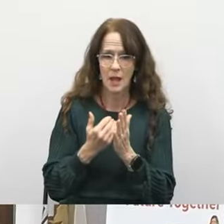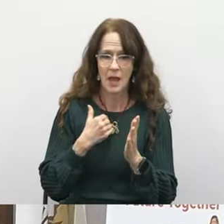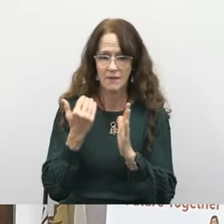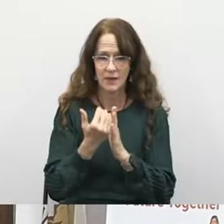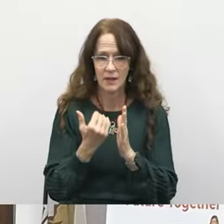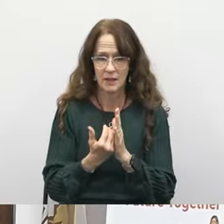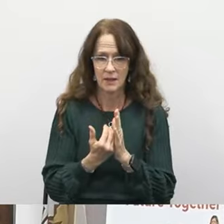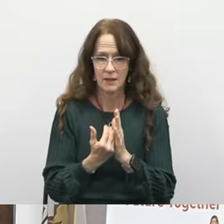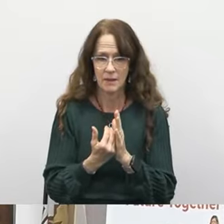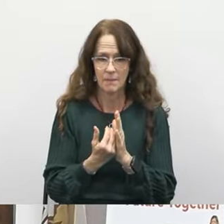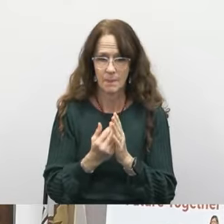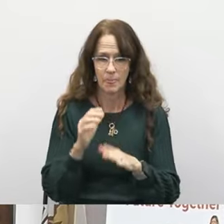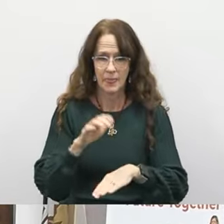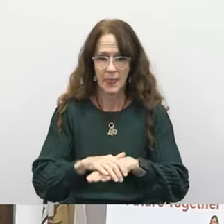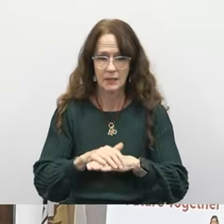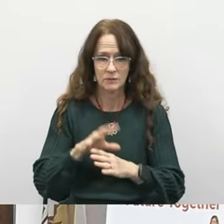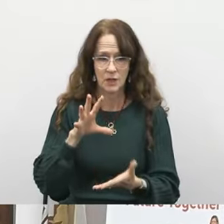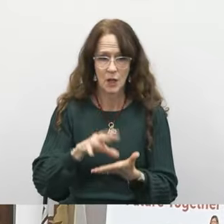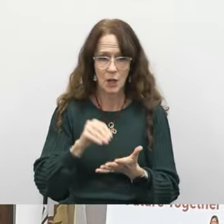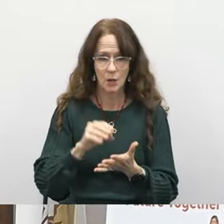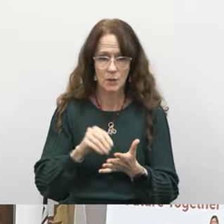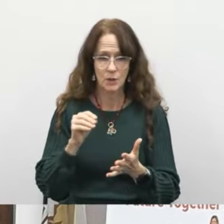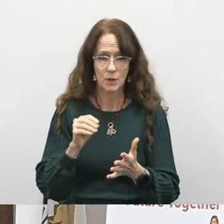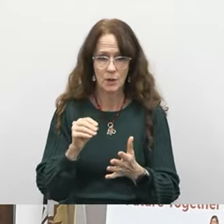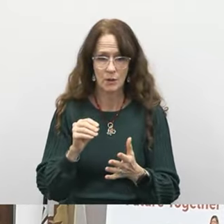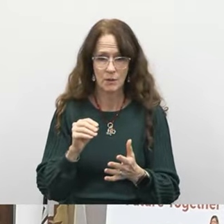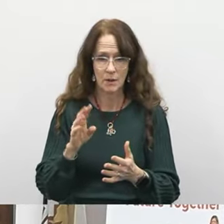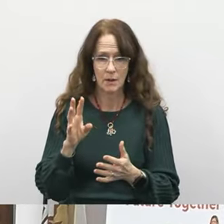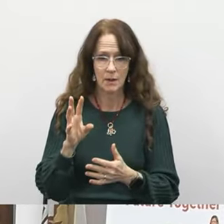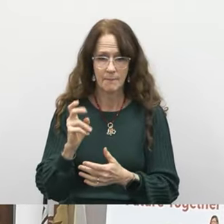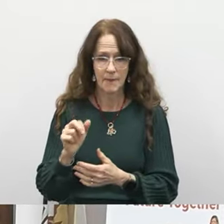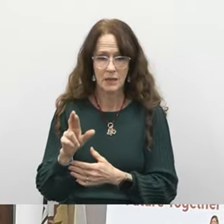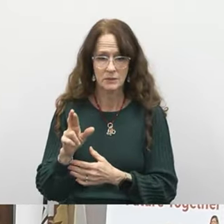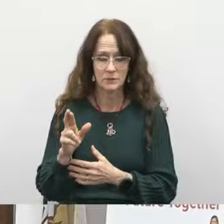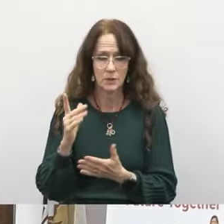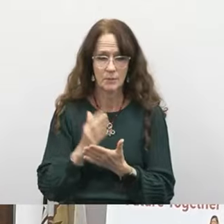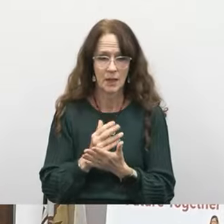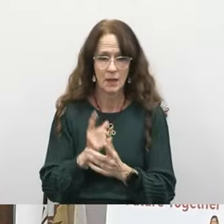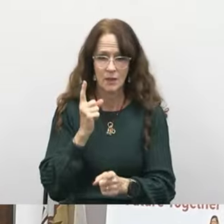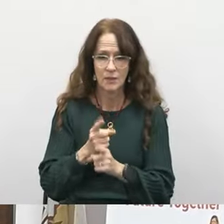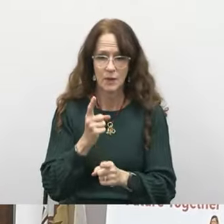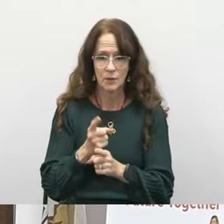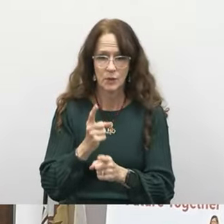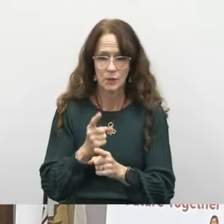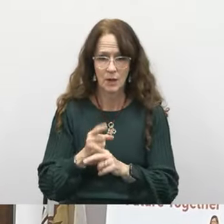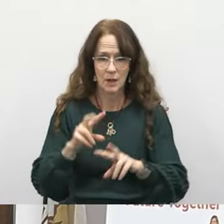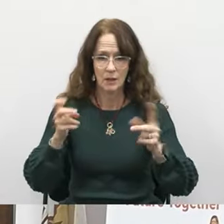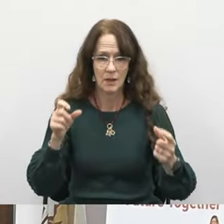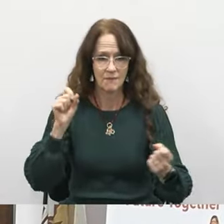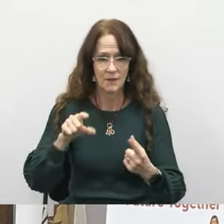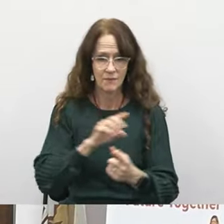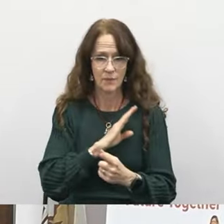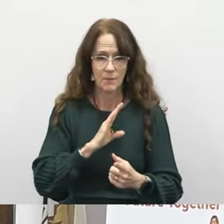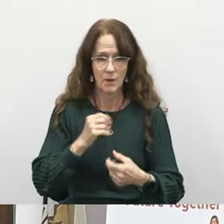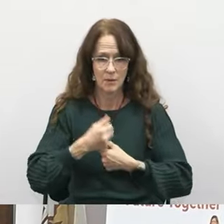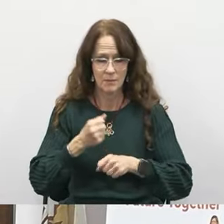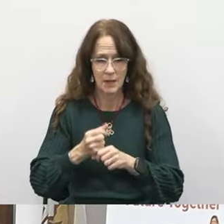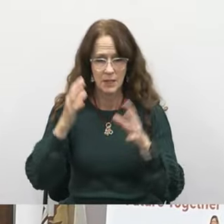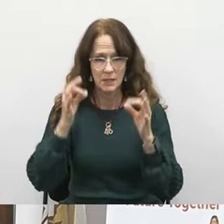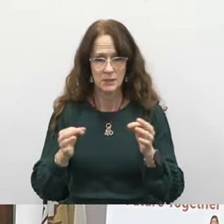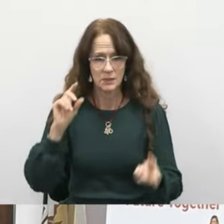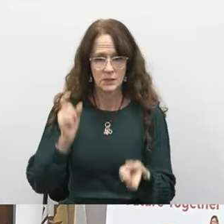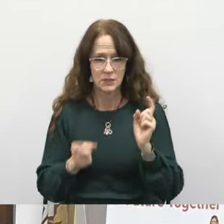as the English Learner Master Plan. Yes, thank you. That is the correct listing of the title. Based on feedback from the board, we made a decision to